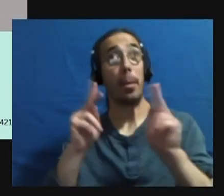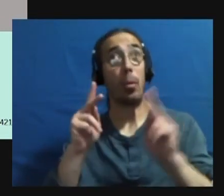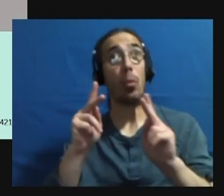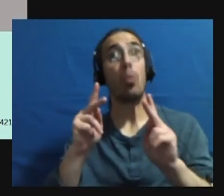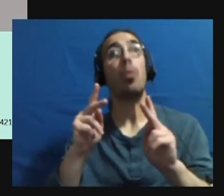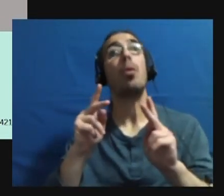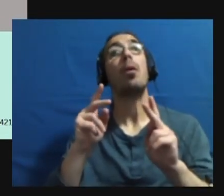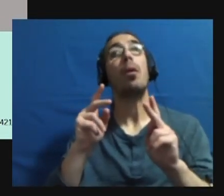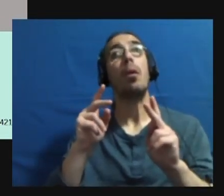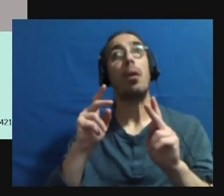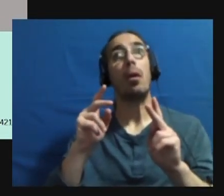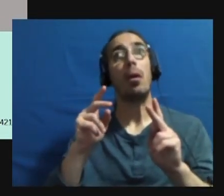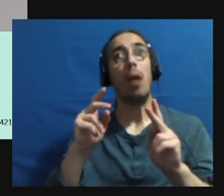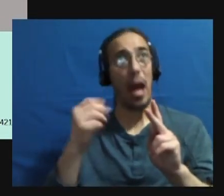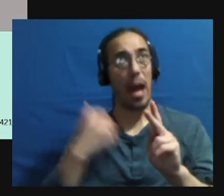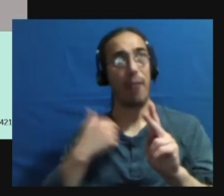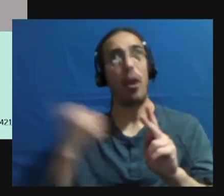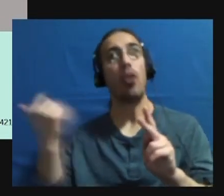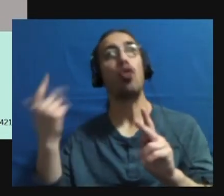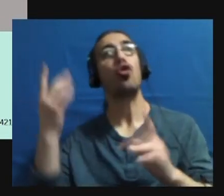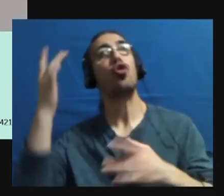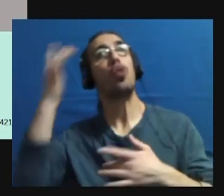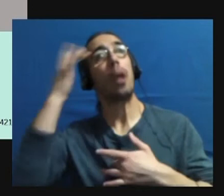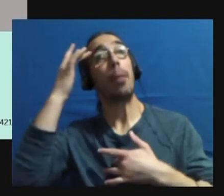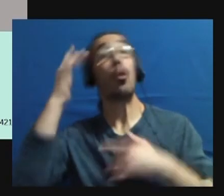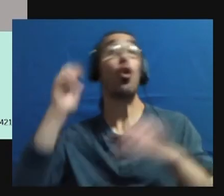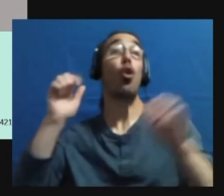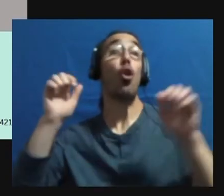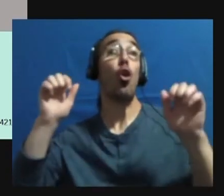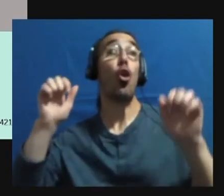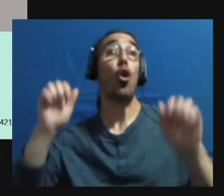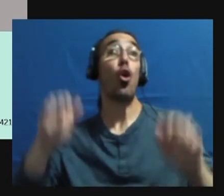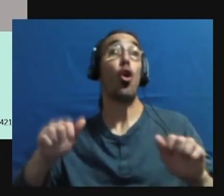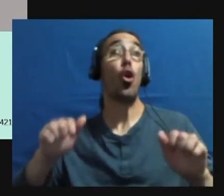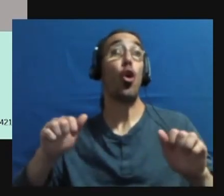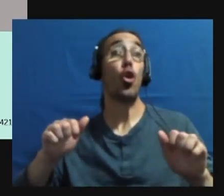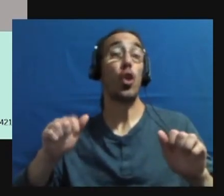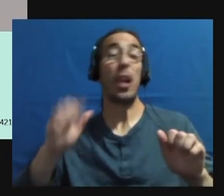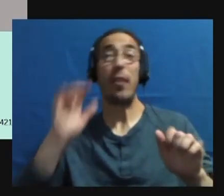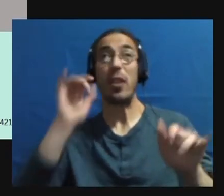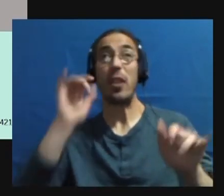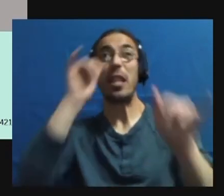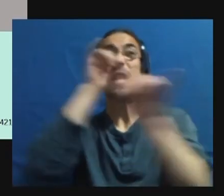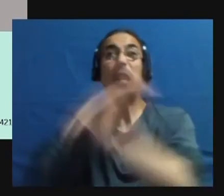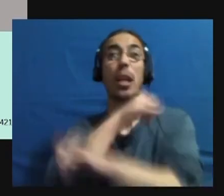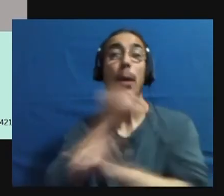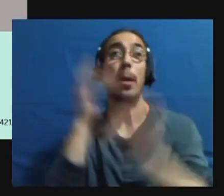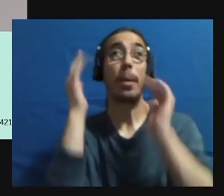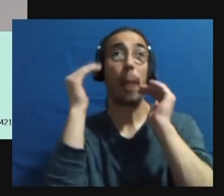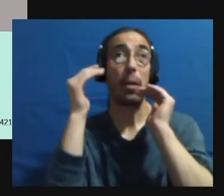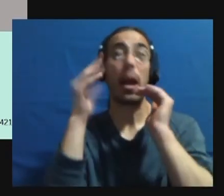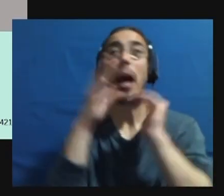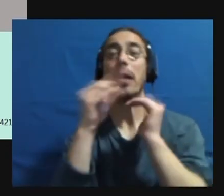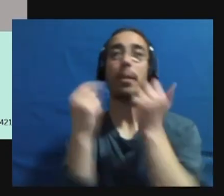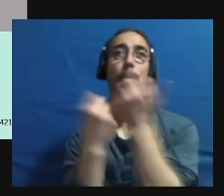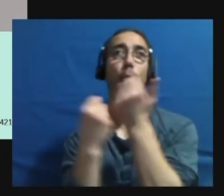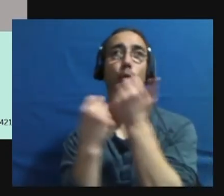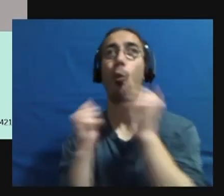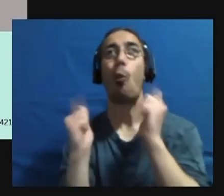other disabilities are subject to ridiculous expectations and lacks of support all the time.